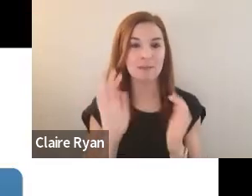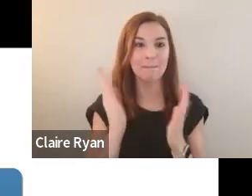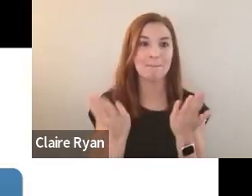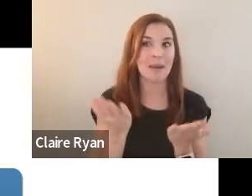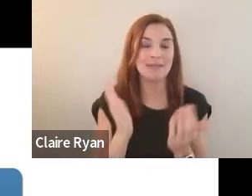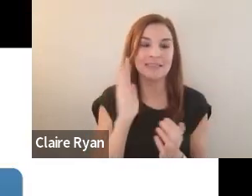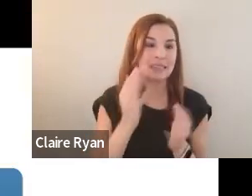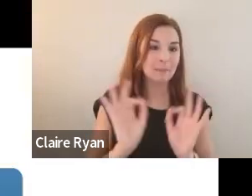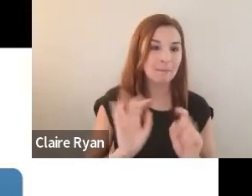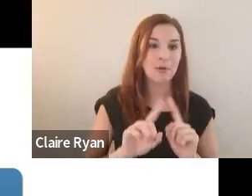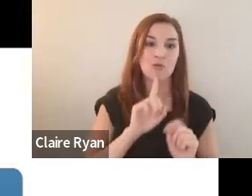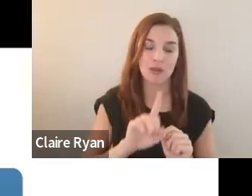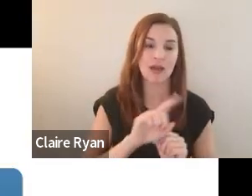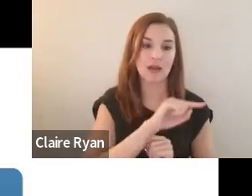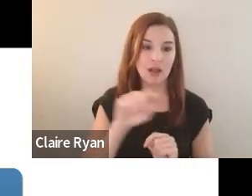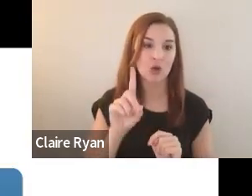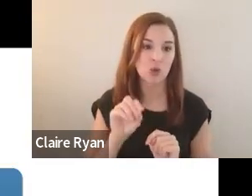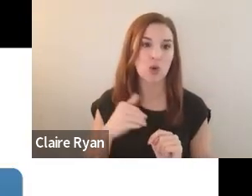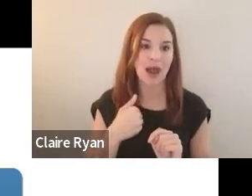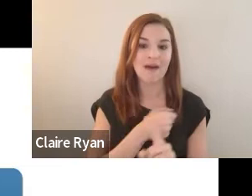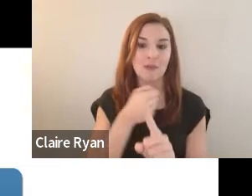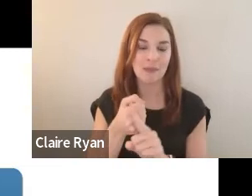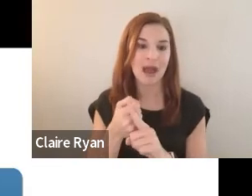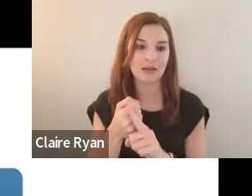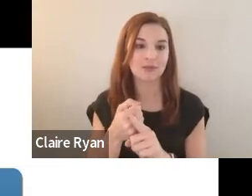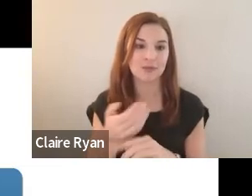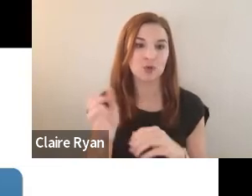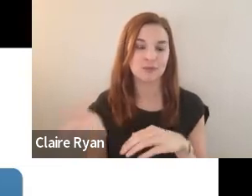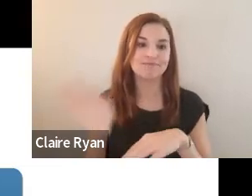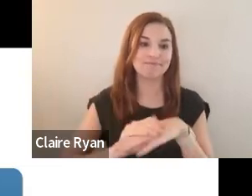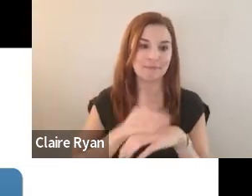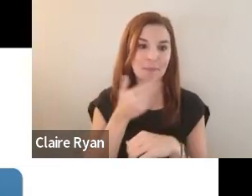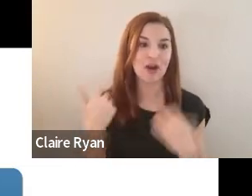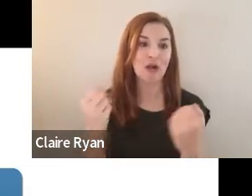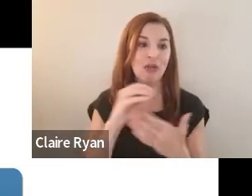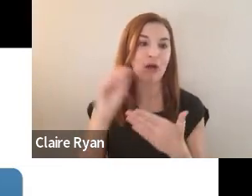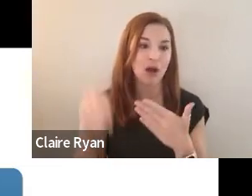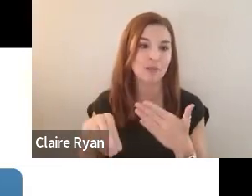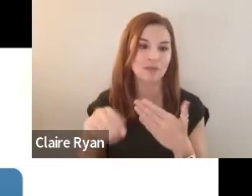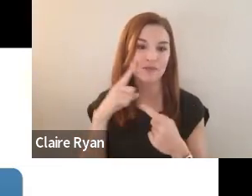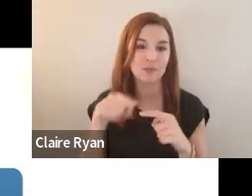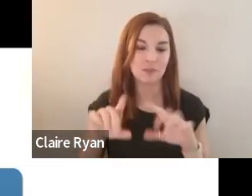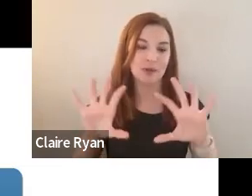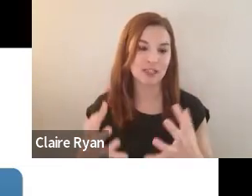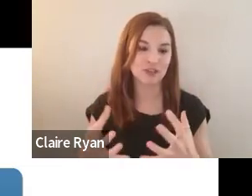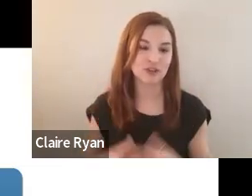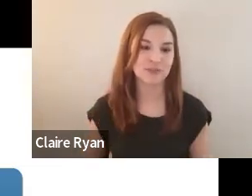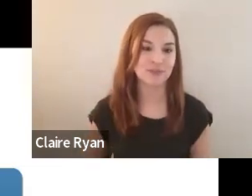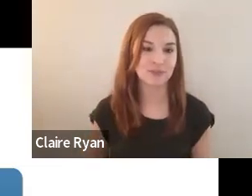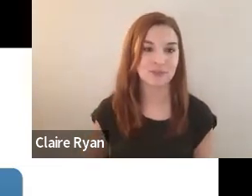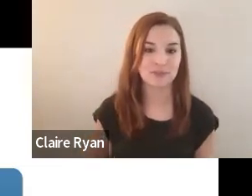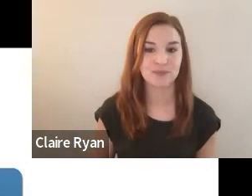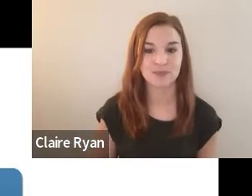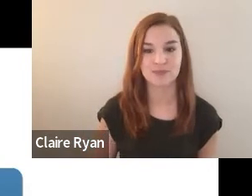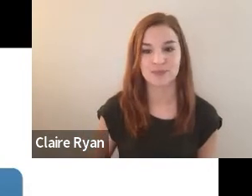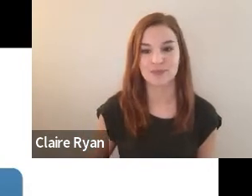interpreter, providing information to them and to their family. And to you, it may not mean that much, but to them, it's going to have a huge